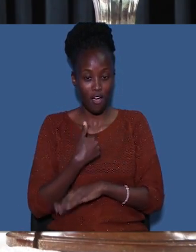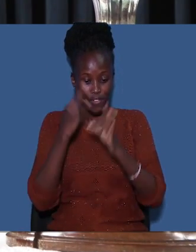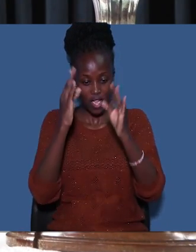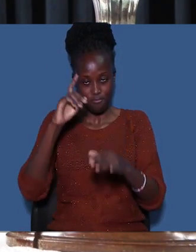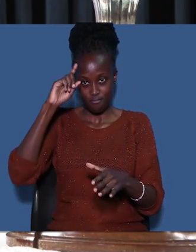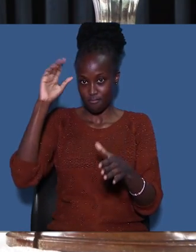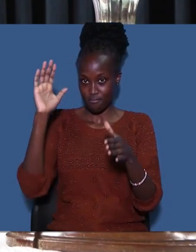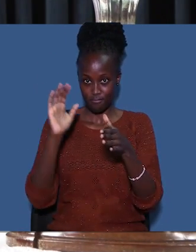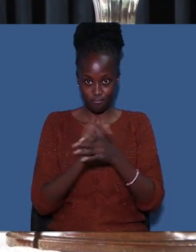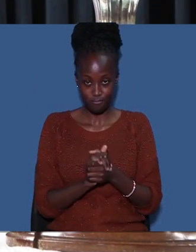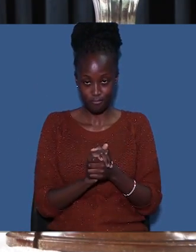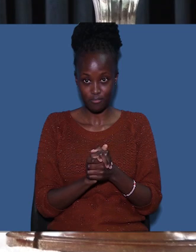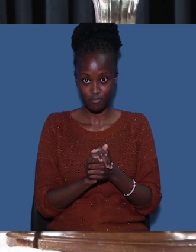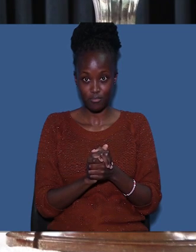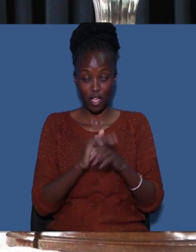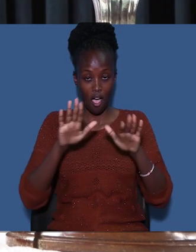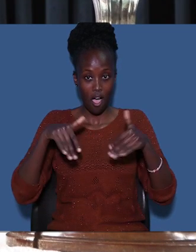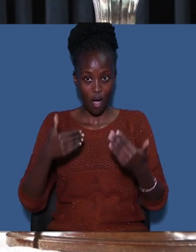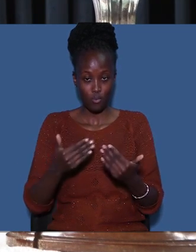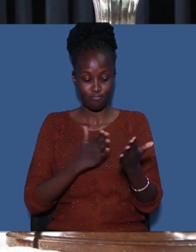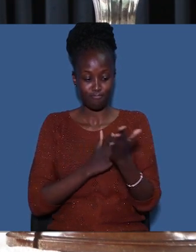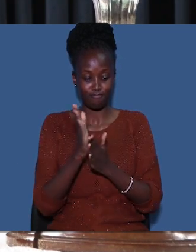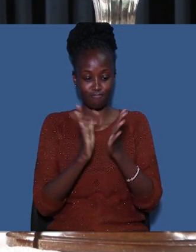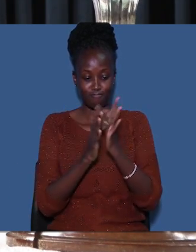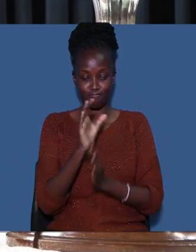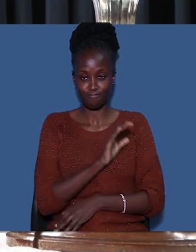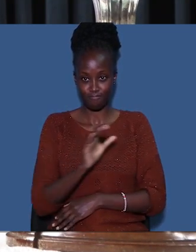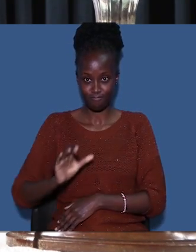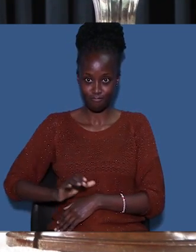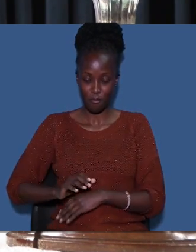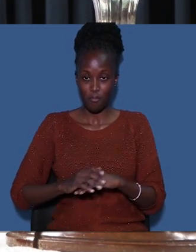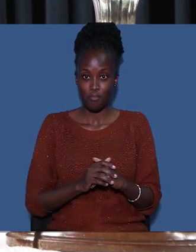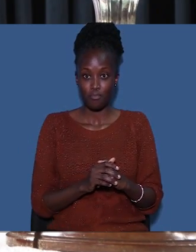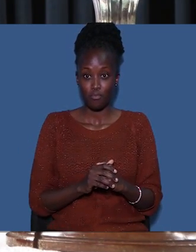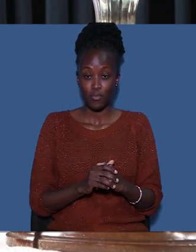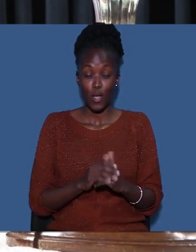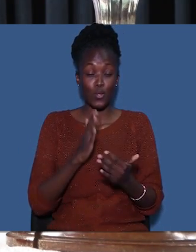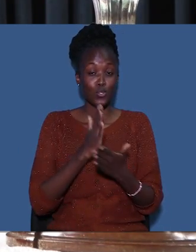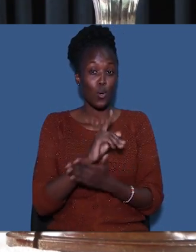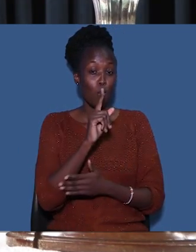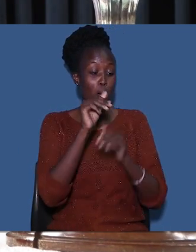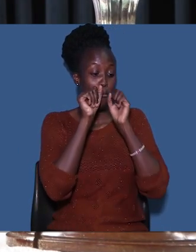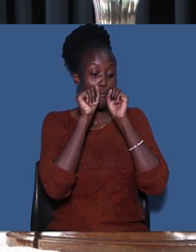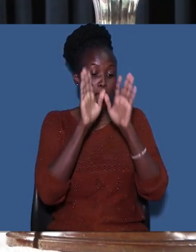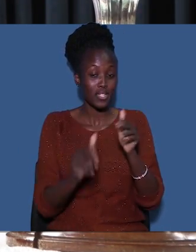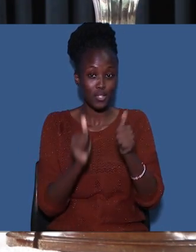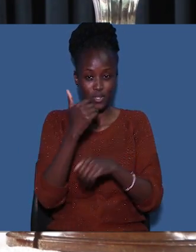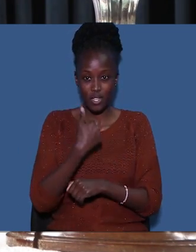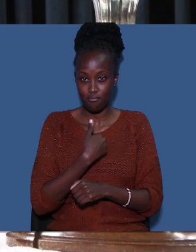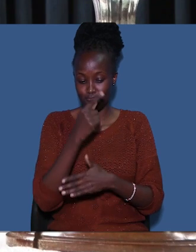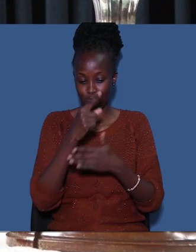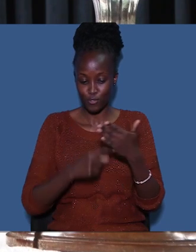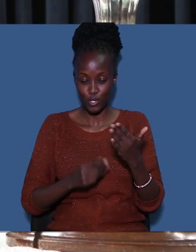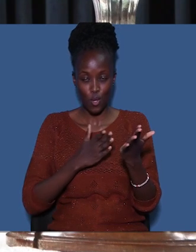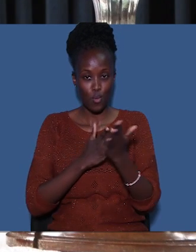to God. That is through Jesus Christ, his son. One of the priceless blessings is that by the grace of God